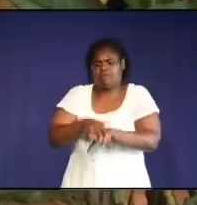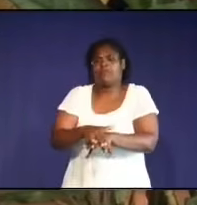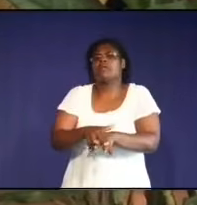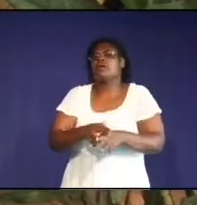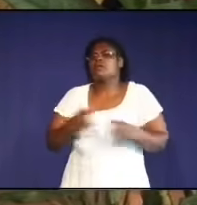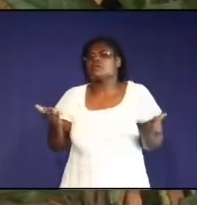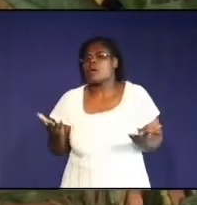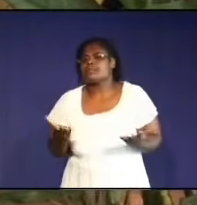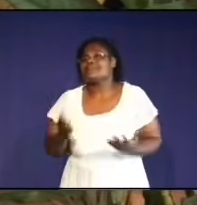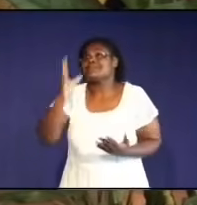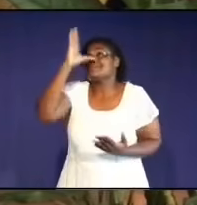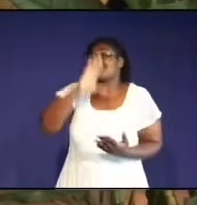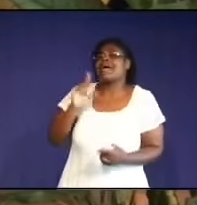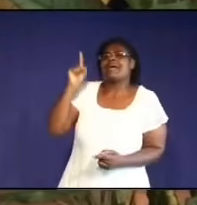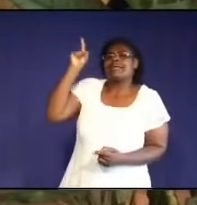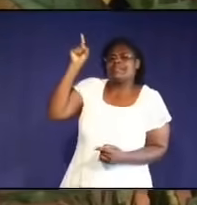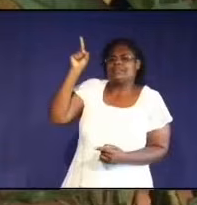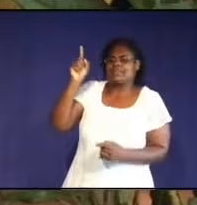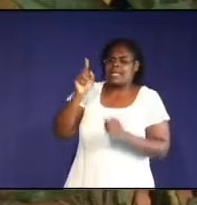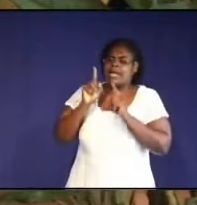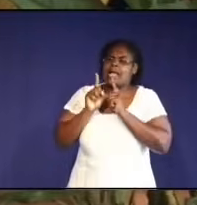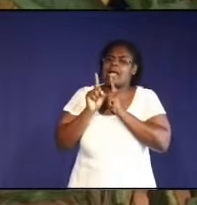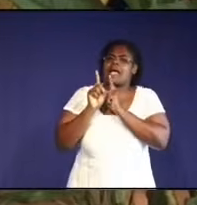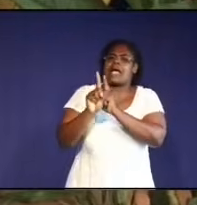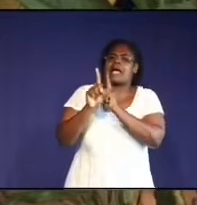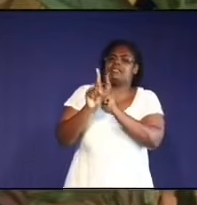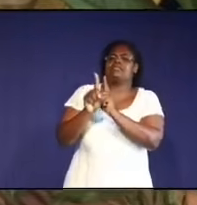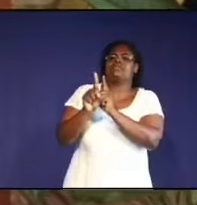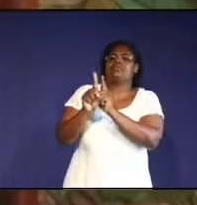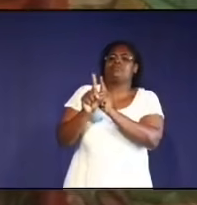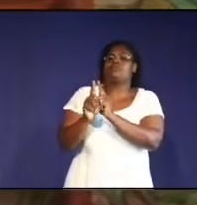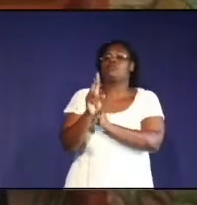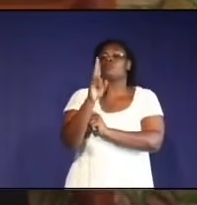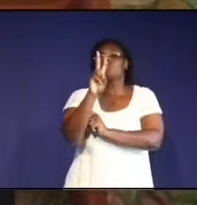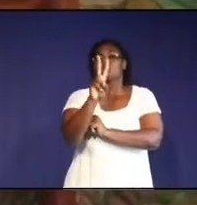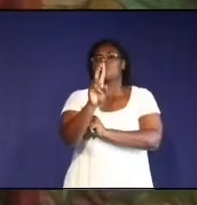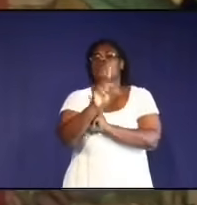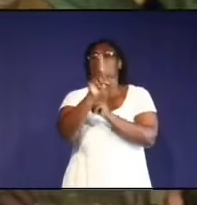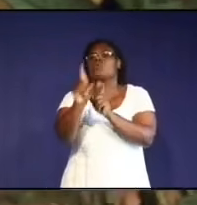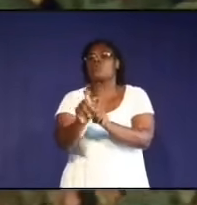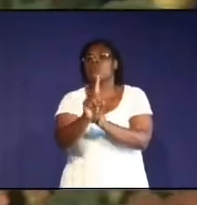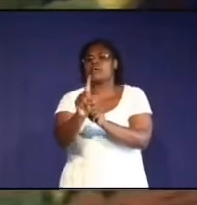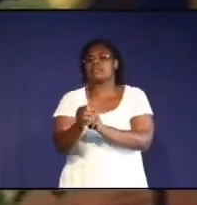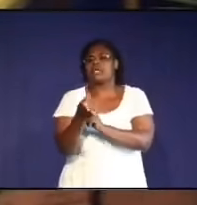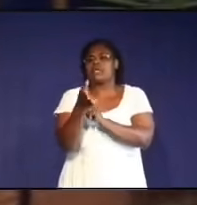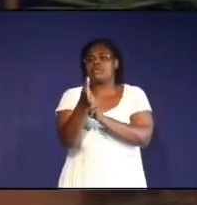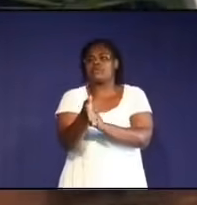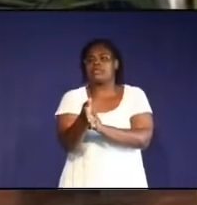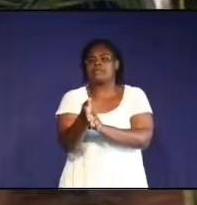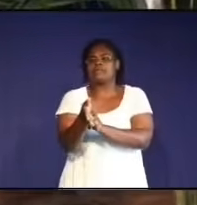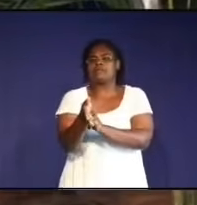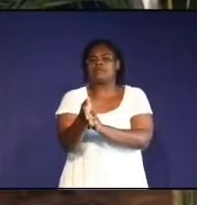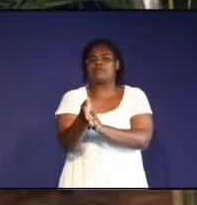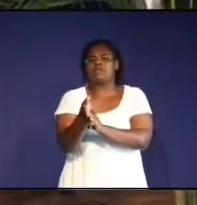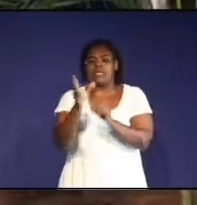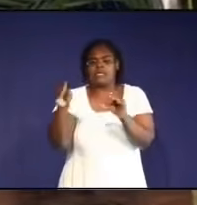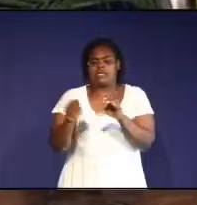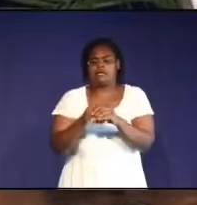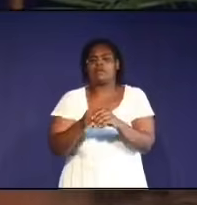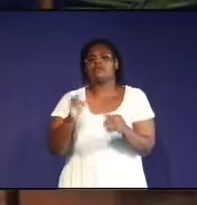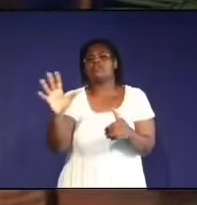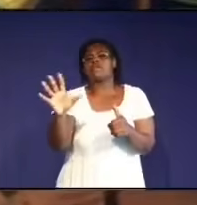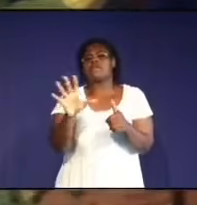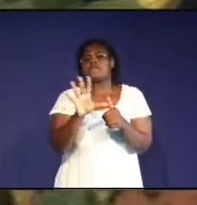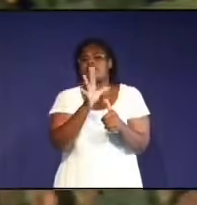is God answering the two questions raised under the fifth seal and